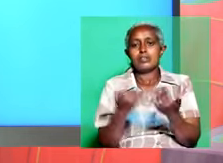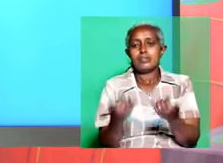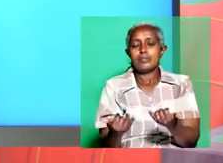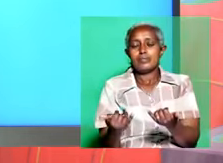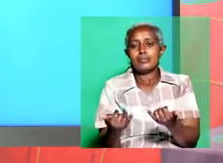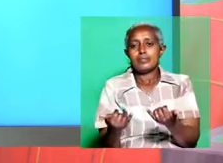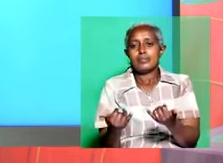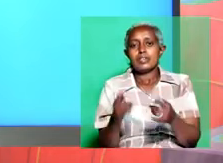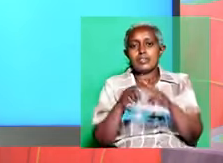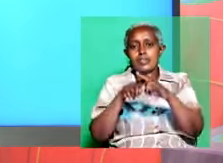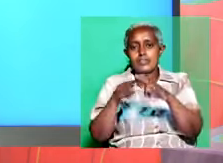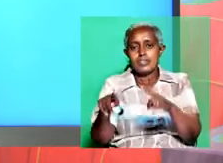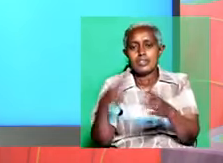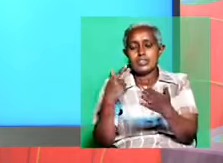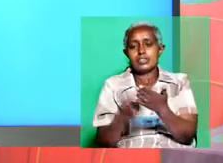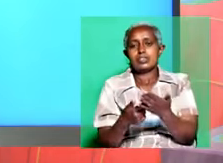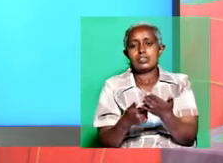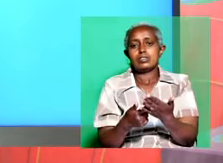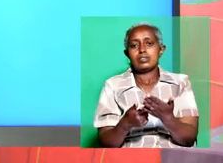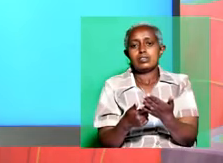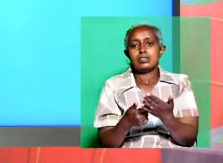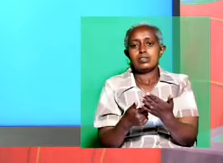now differentiate this.